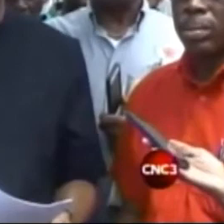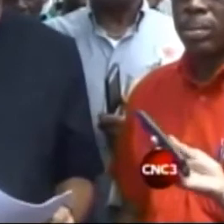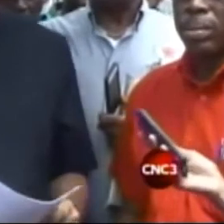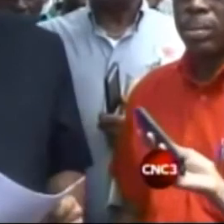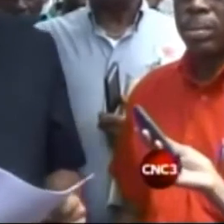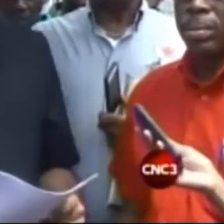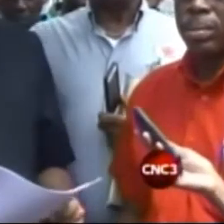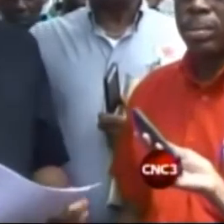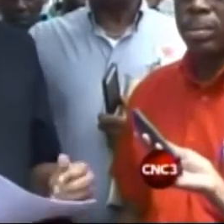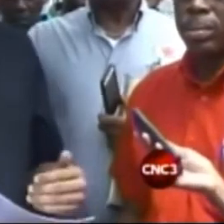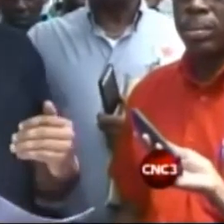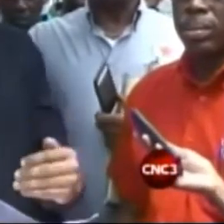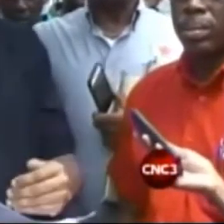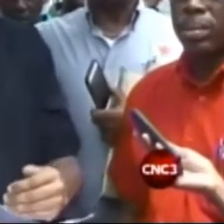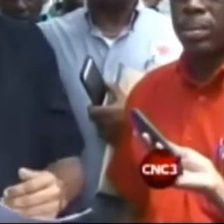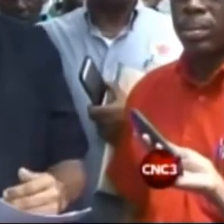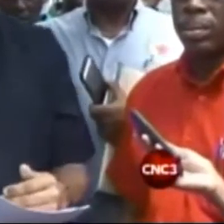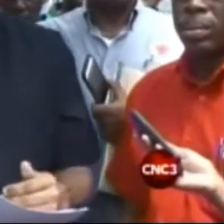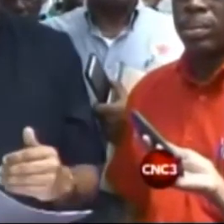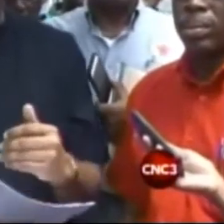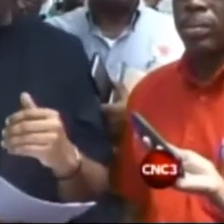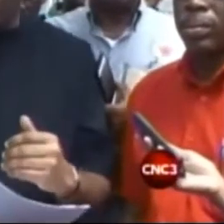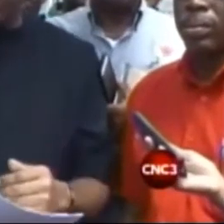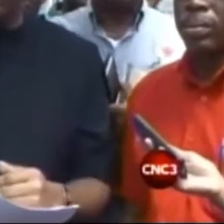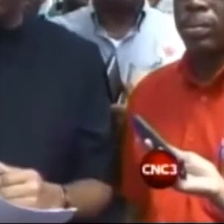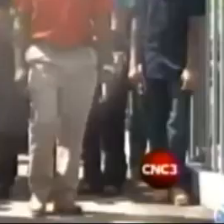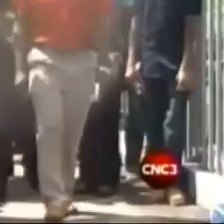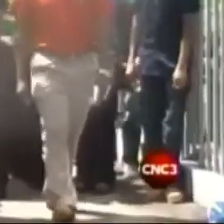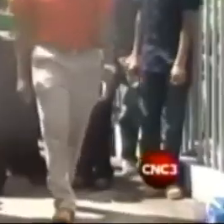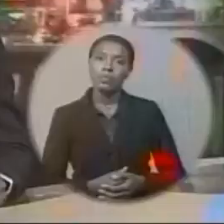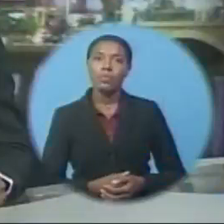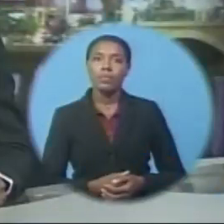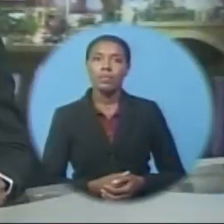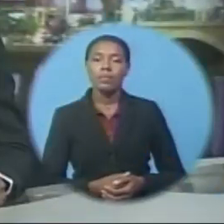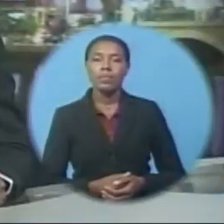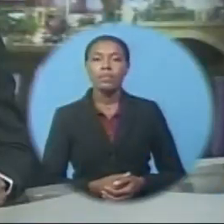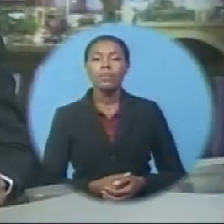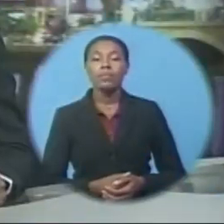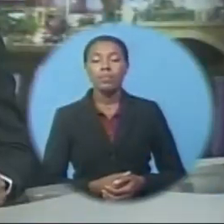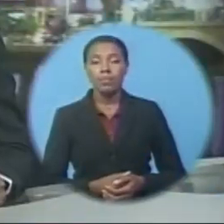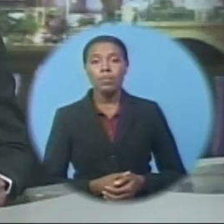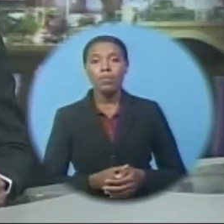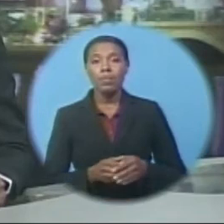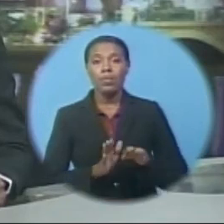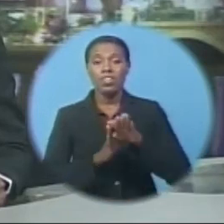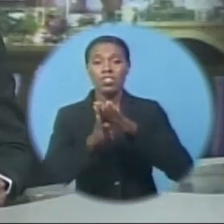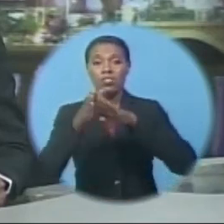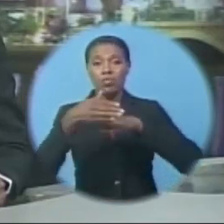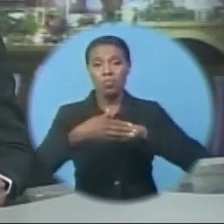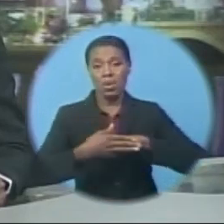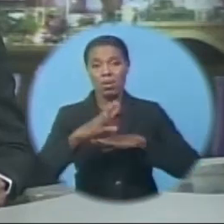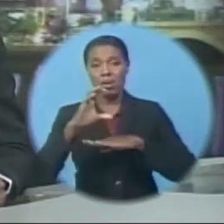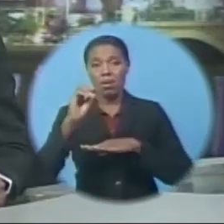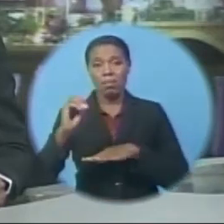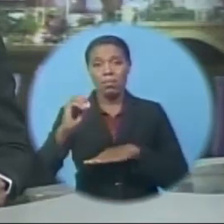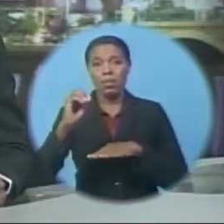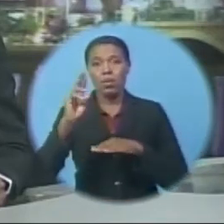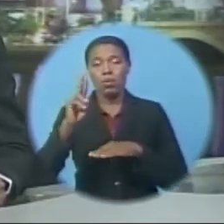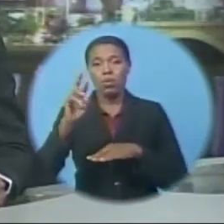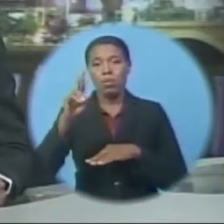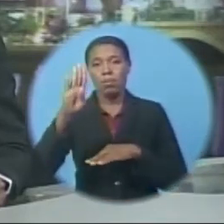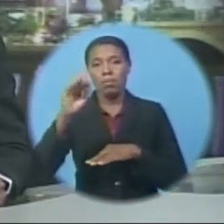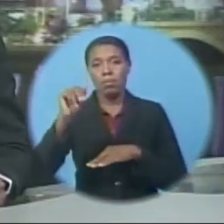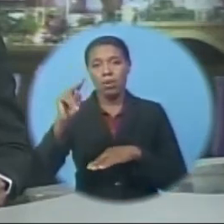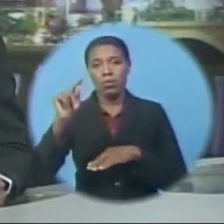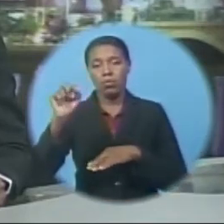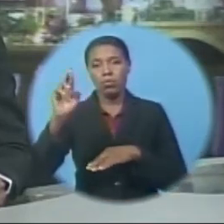deception that was committed on them in this budget. The cash-strapped Jamaica Urban Transit Company Limited